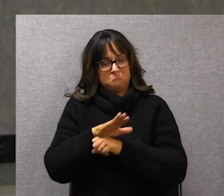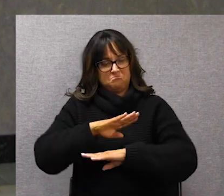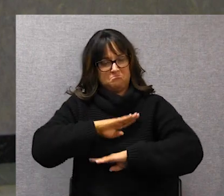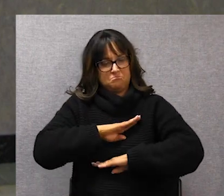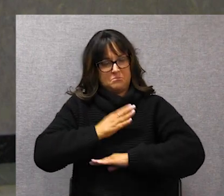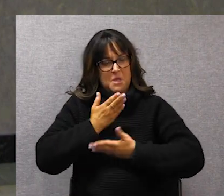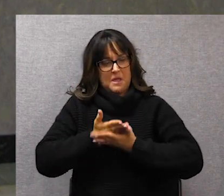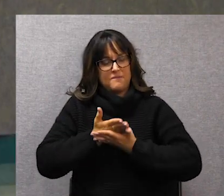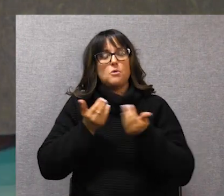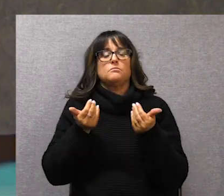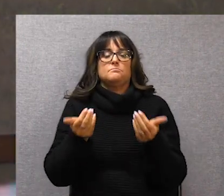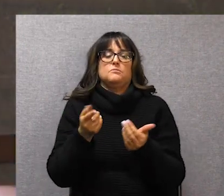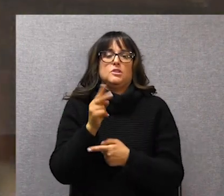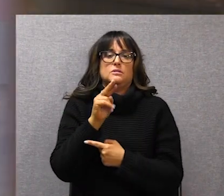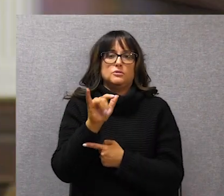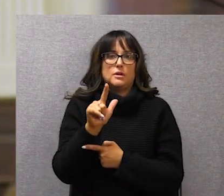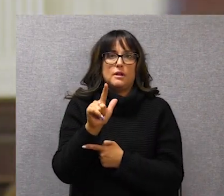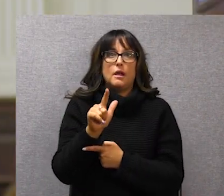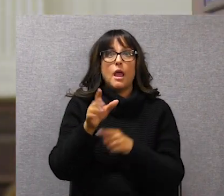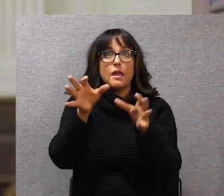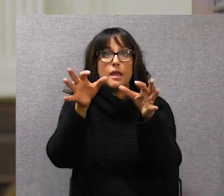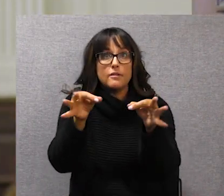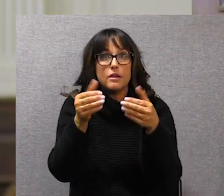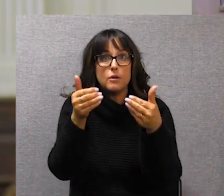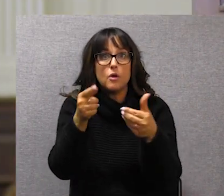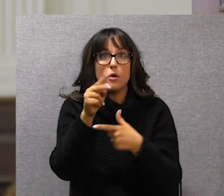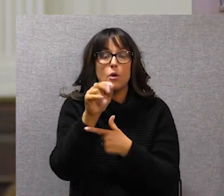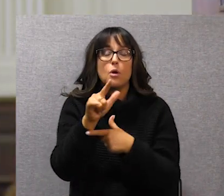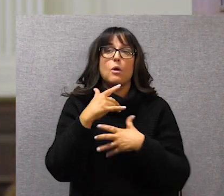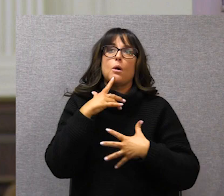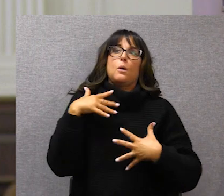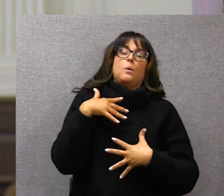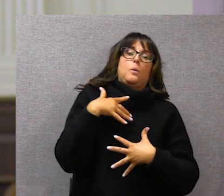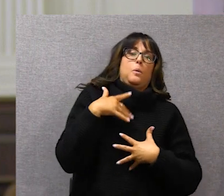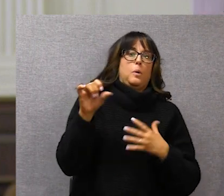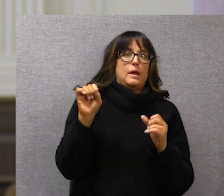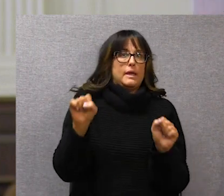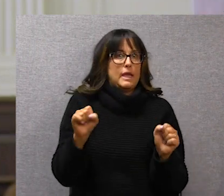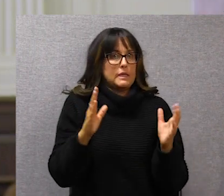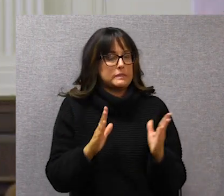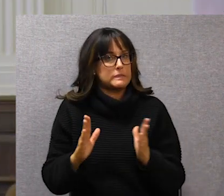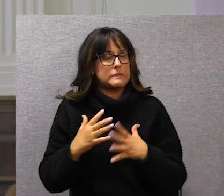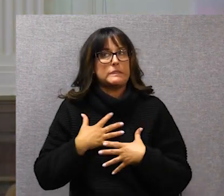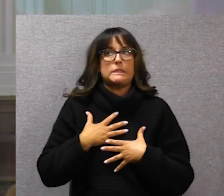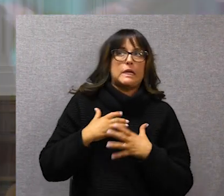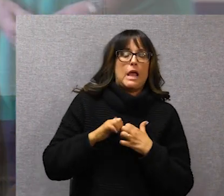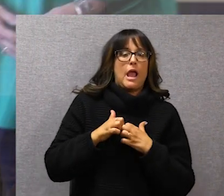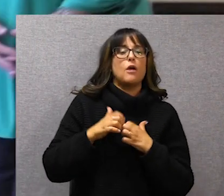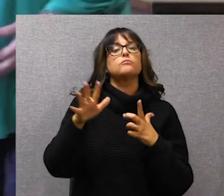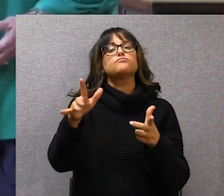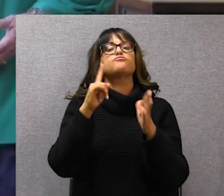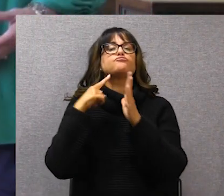to trial, it can be scary. To help you prepare, we'll take you into the courtroom for a tour.